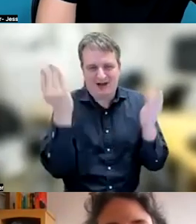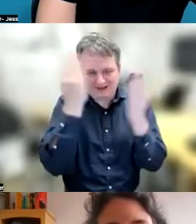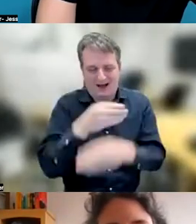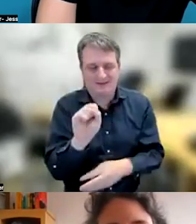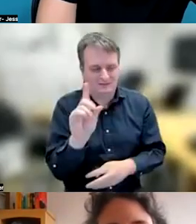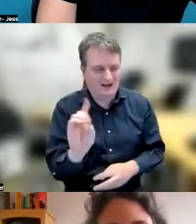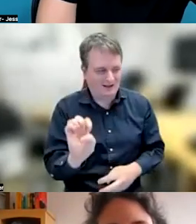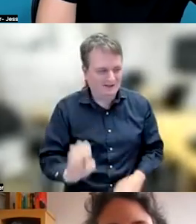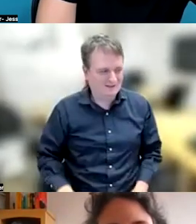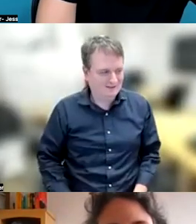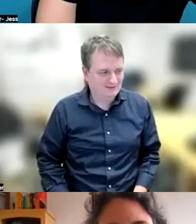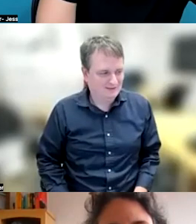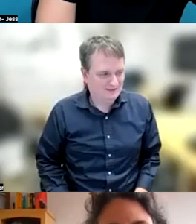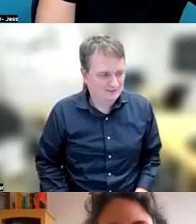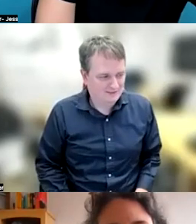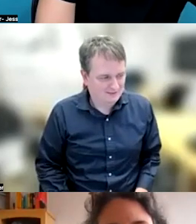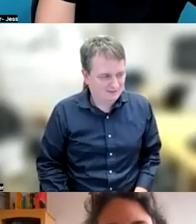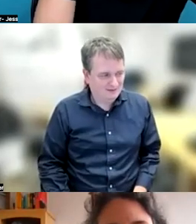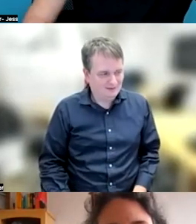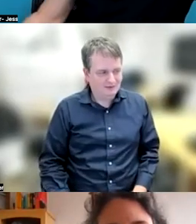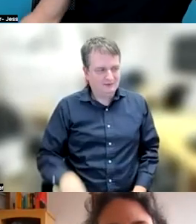There's a negative side, a dark side to it.